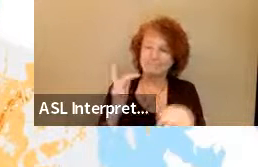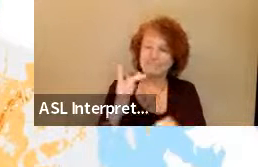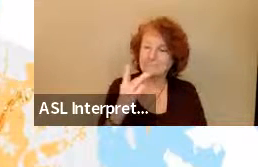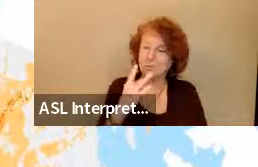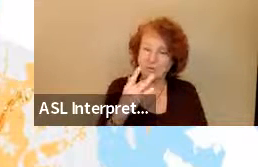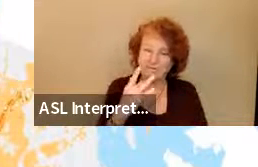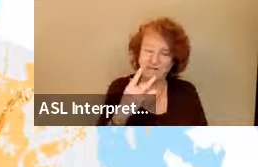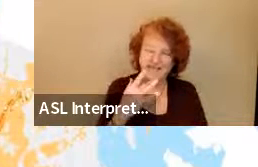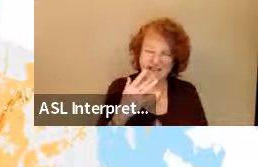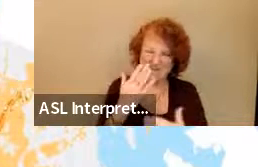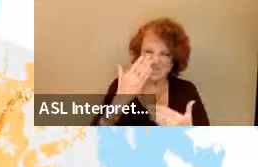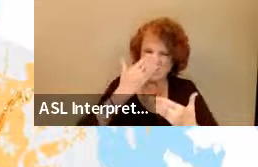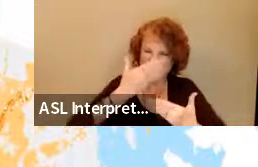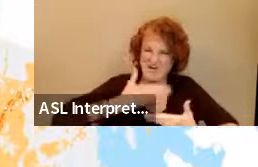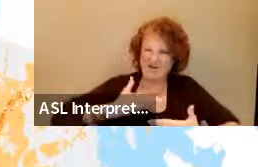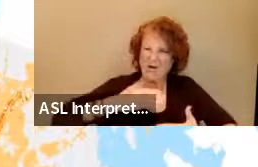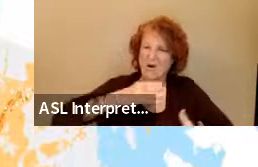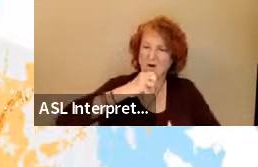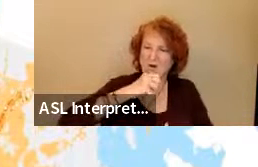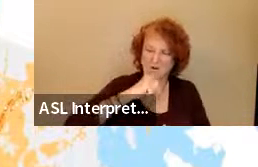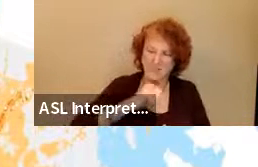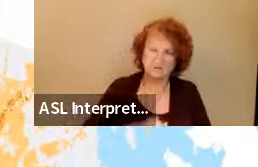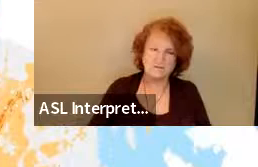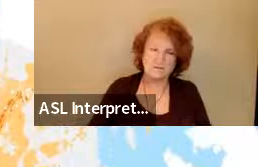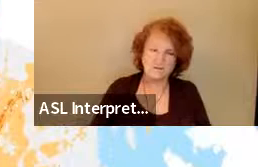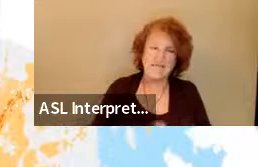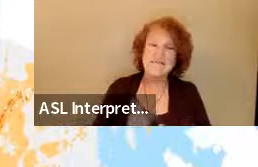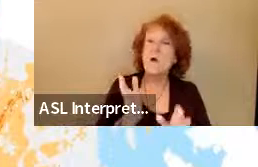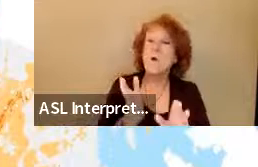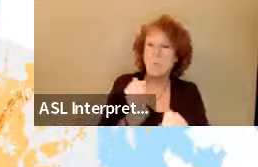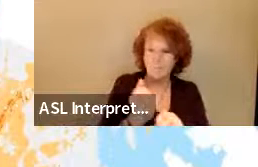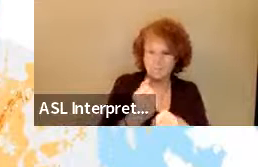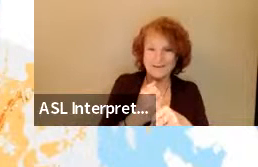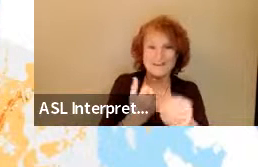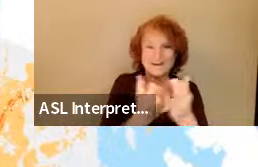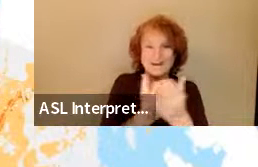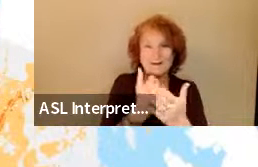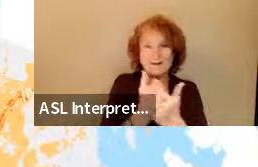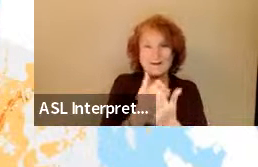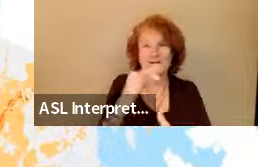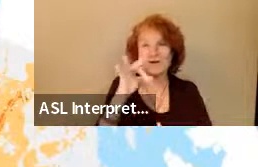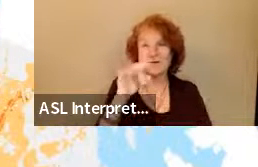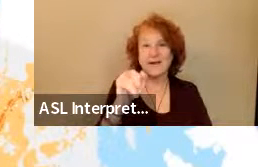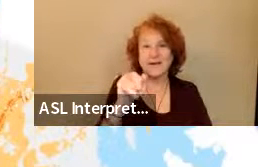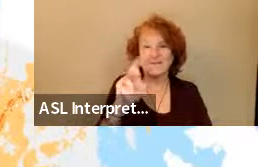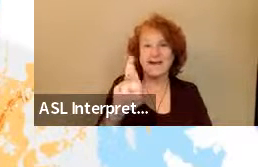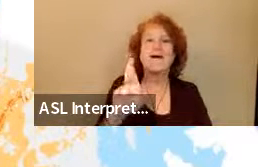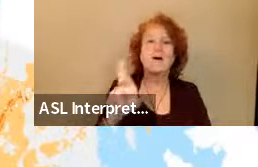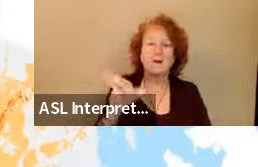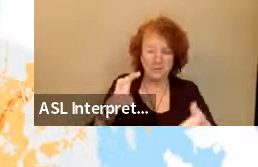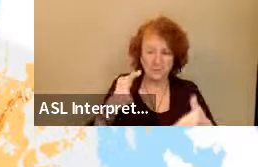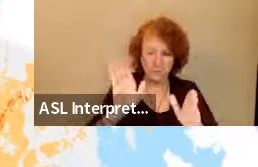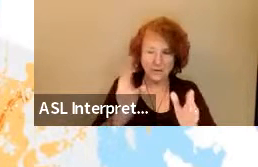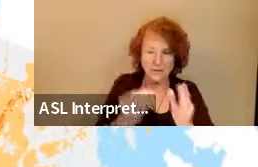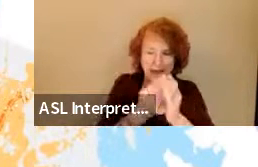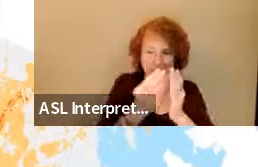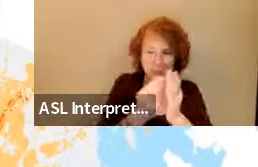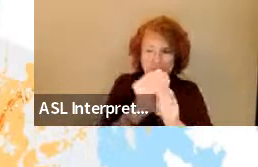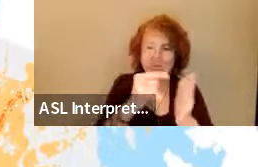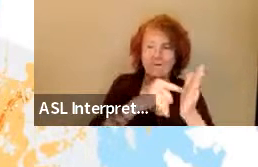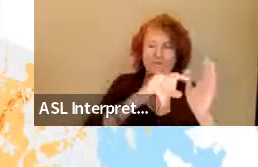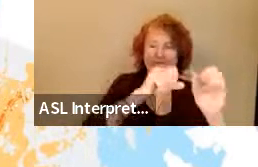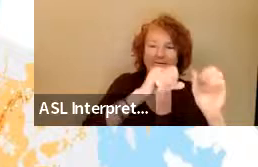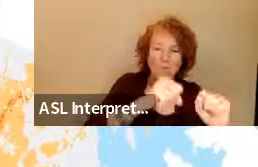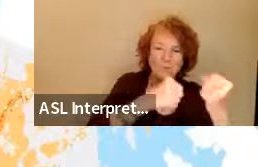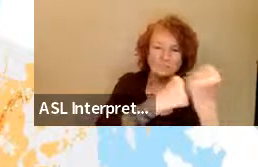in dark orange on the map. So we'll be creating new FARs for those districts to enable the growth of affordable and supportive housing in